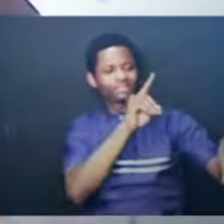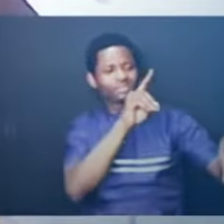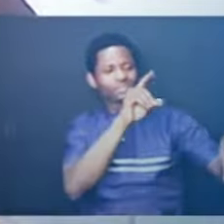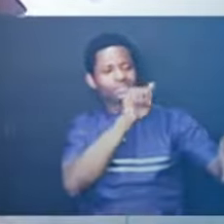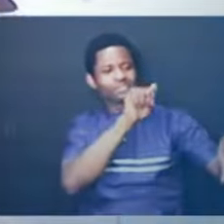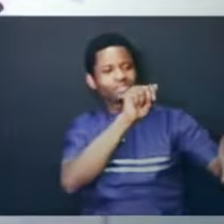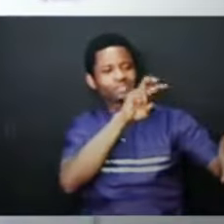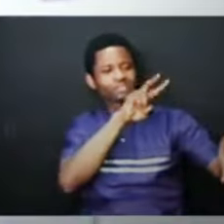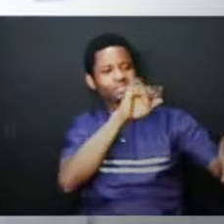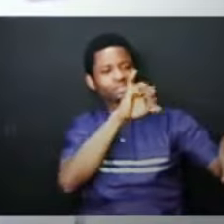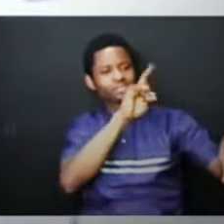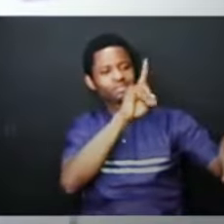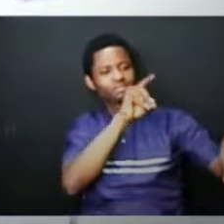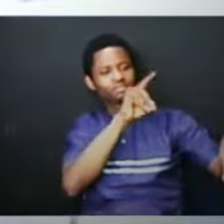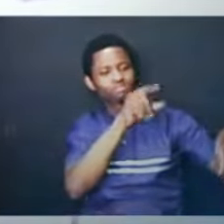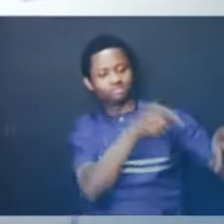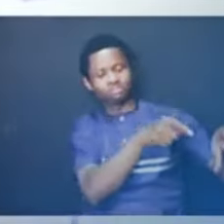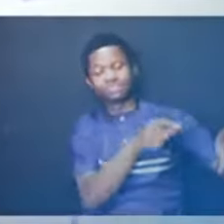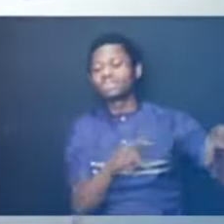1 Samuel 24.